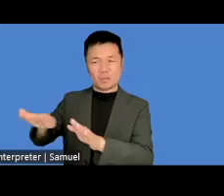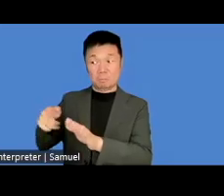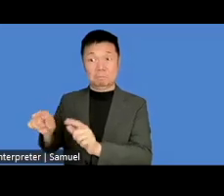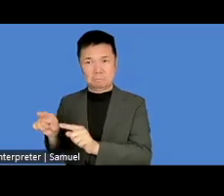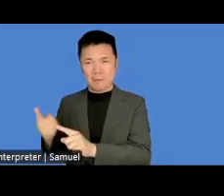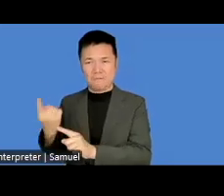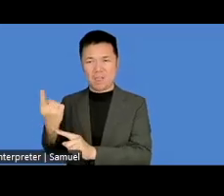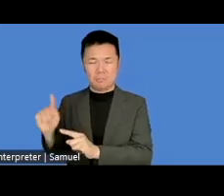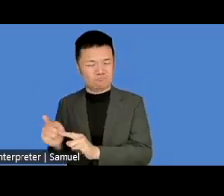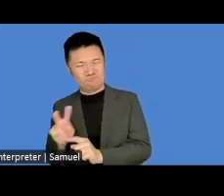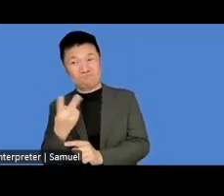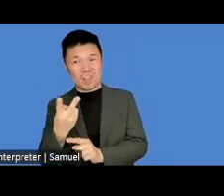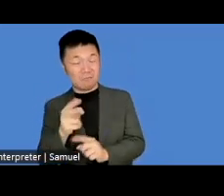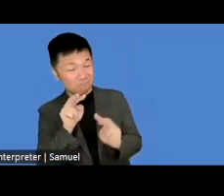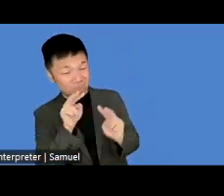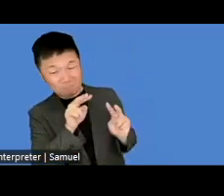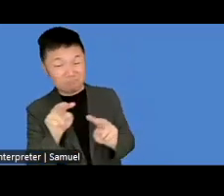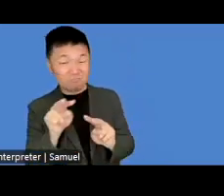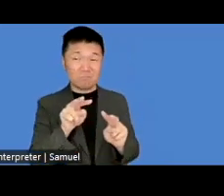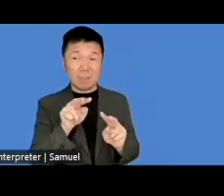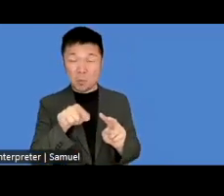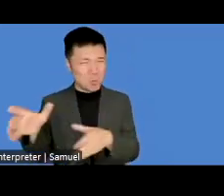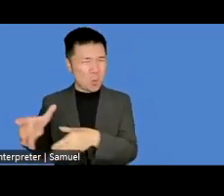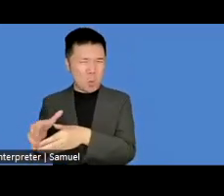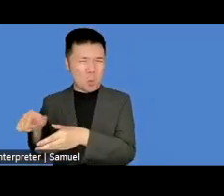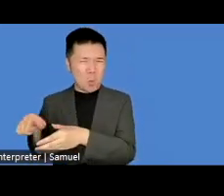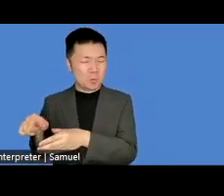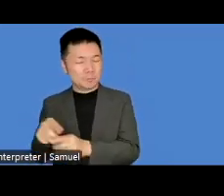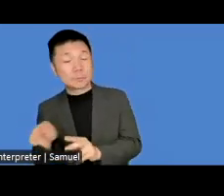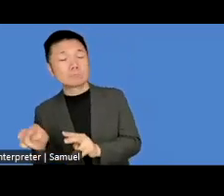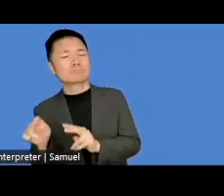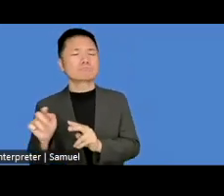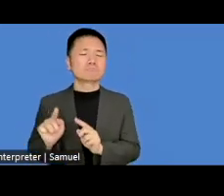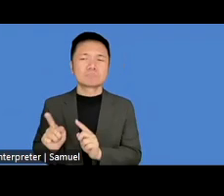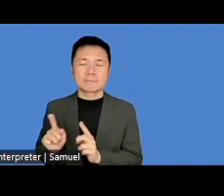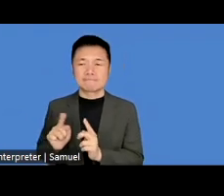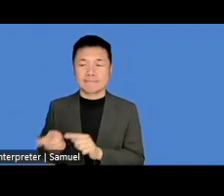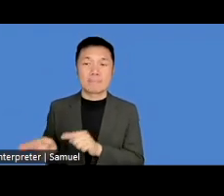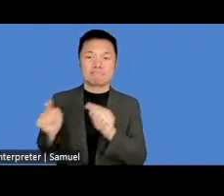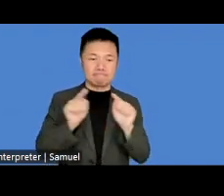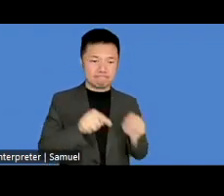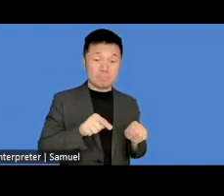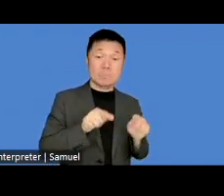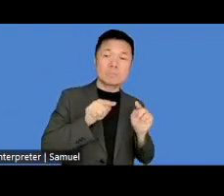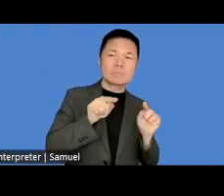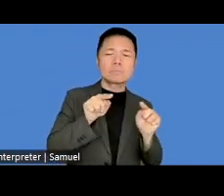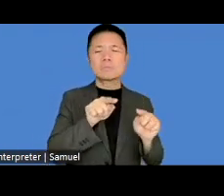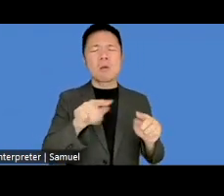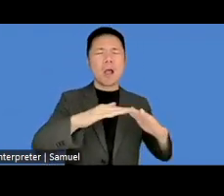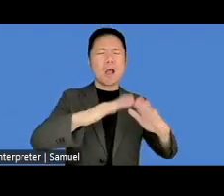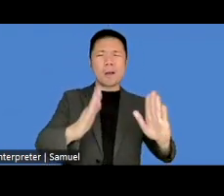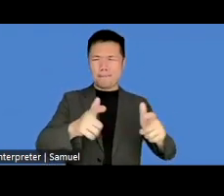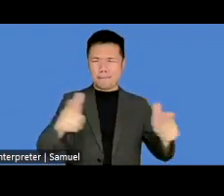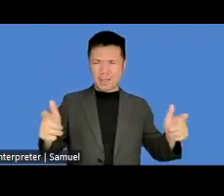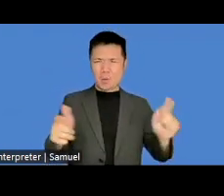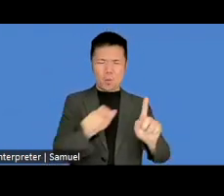one is an example of a small institution, but we visited also 100 people